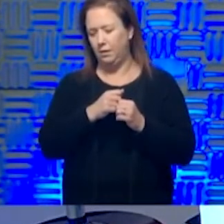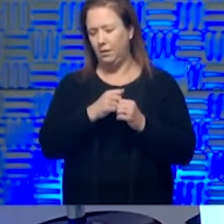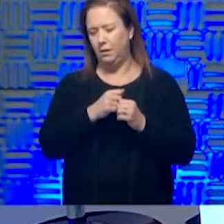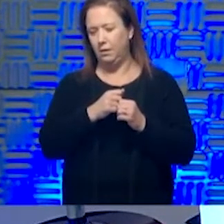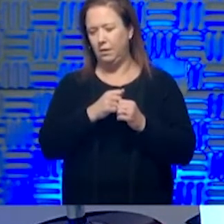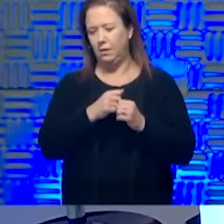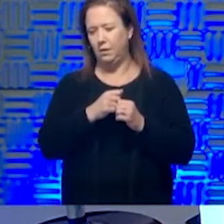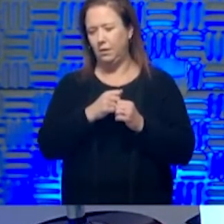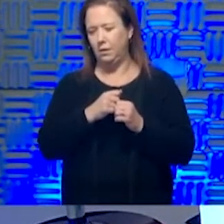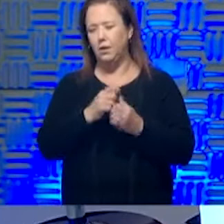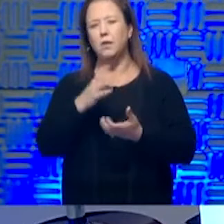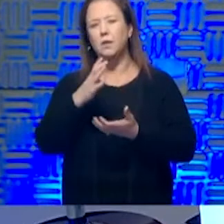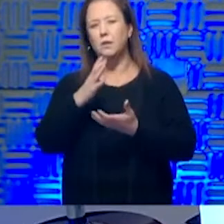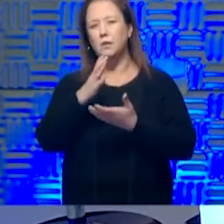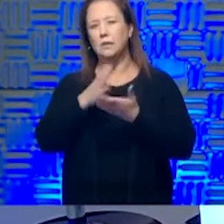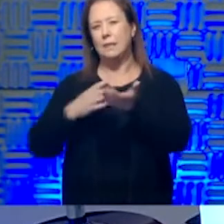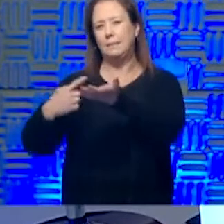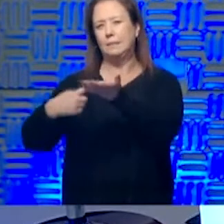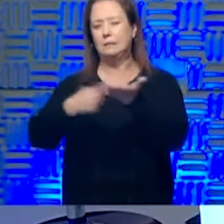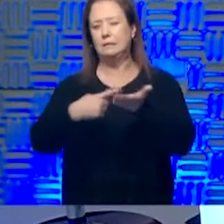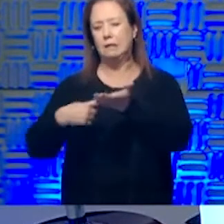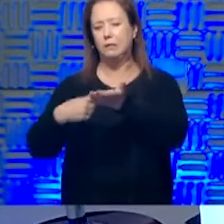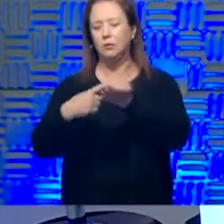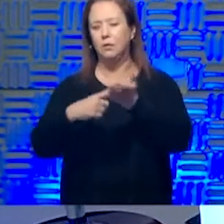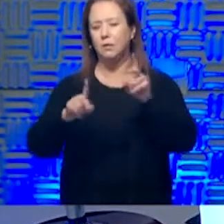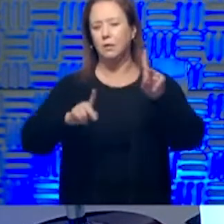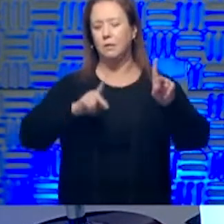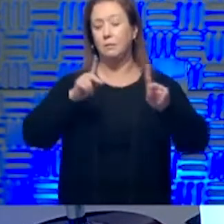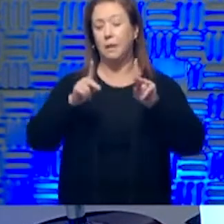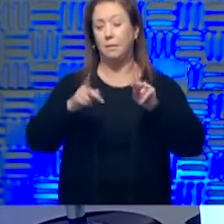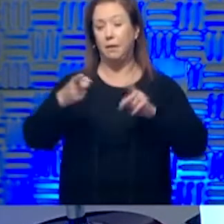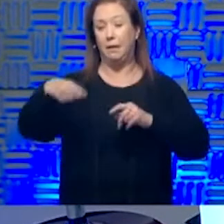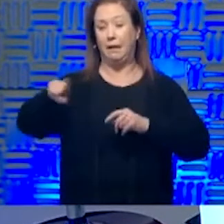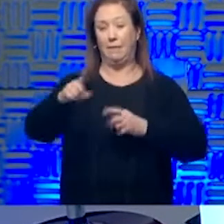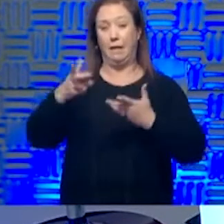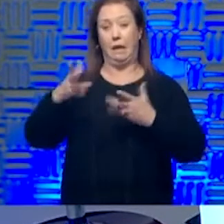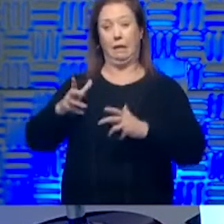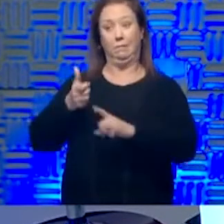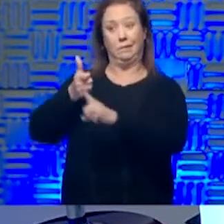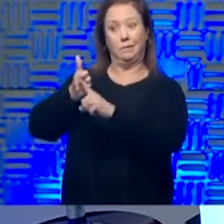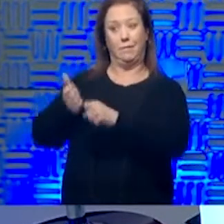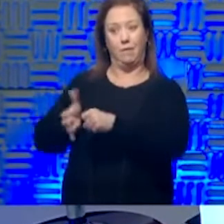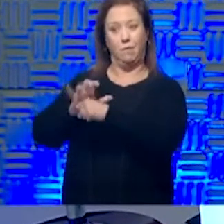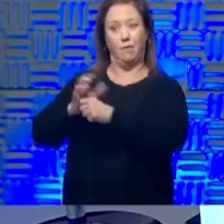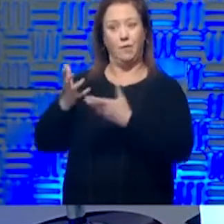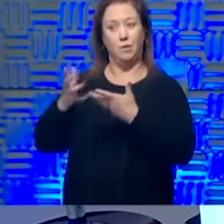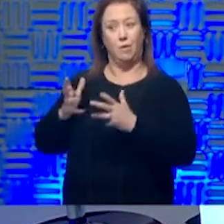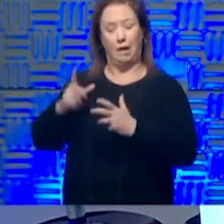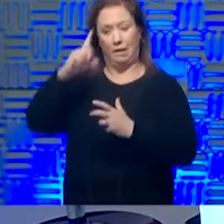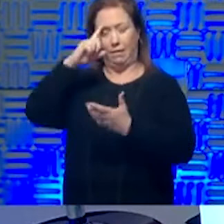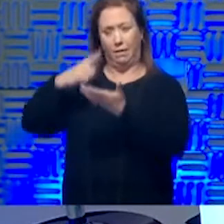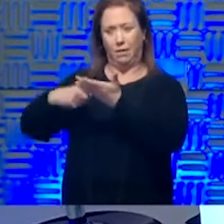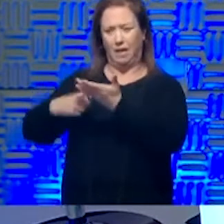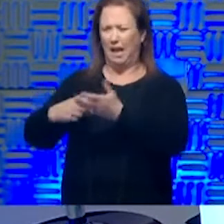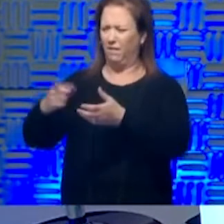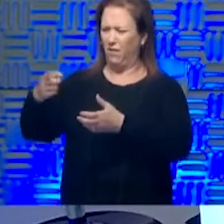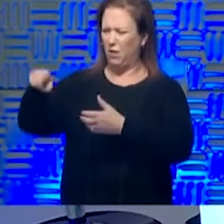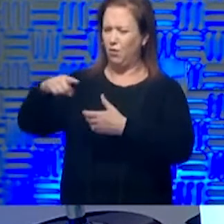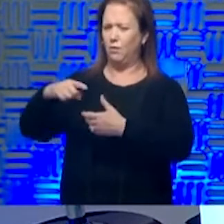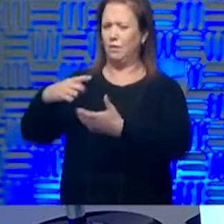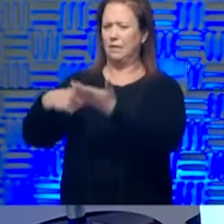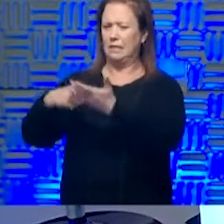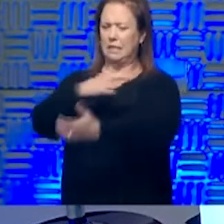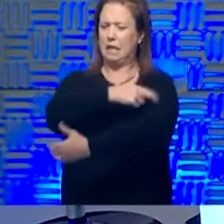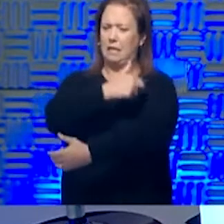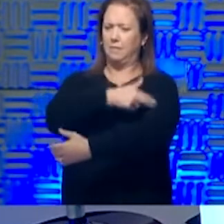know there's been some discussion among people questioning if maybe they had coronavirus. Is that something that you guys have discussed at the hospital,